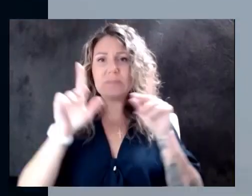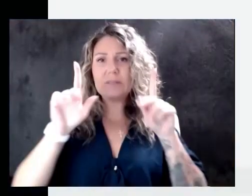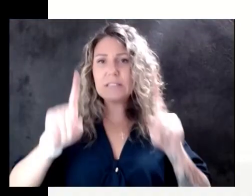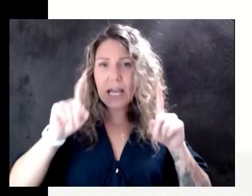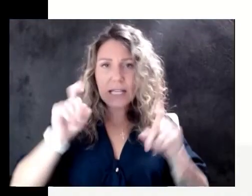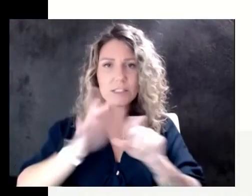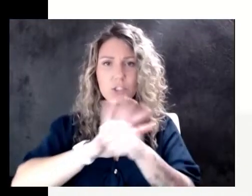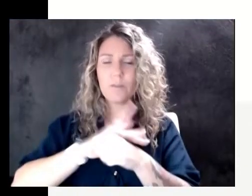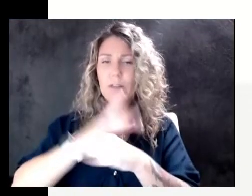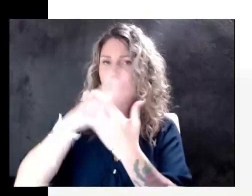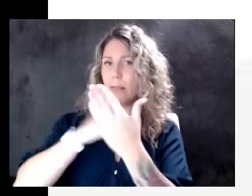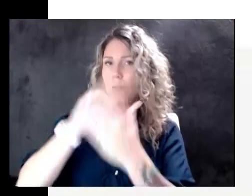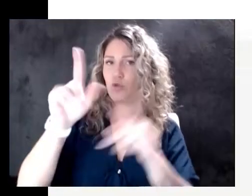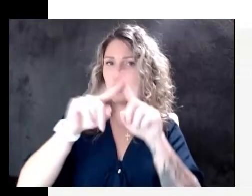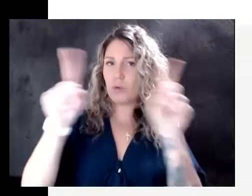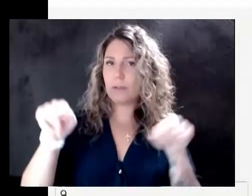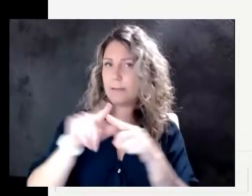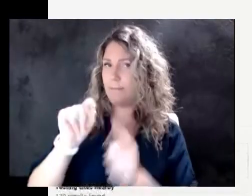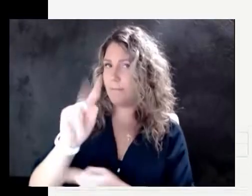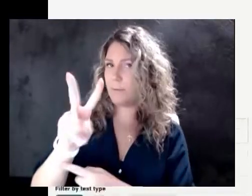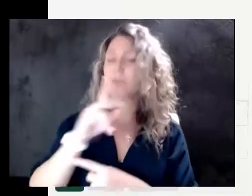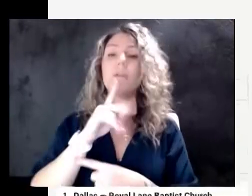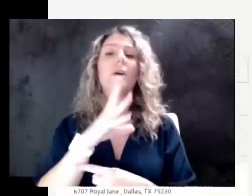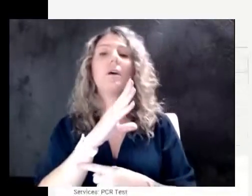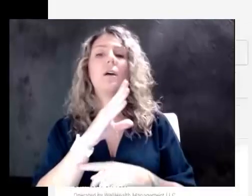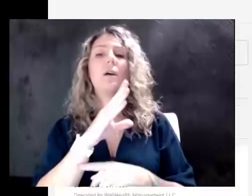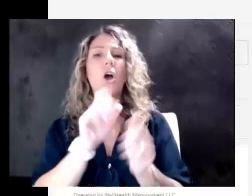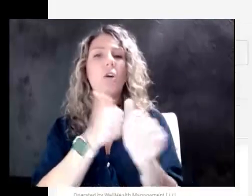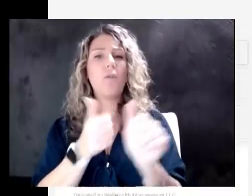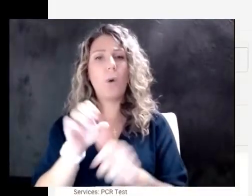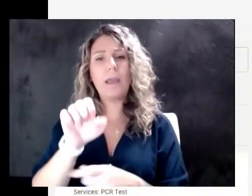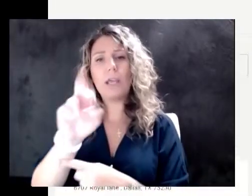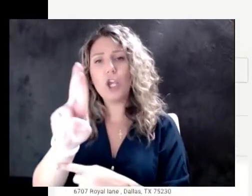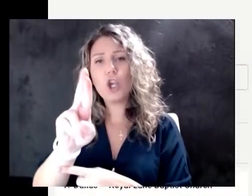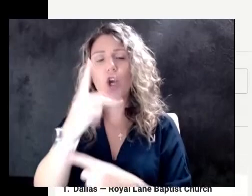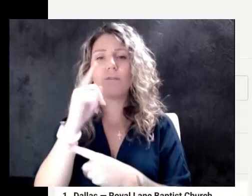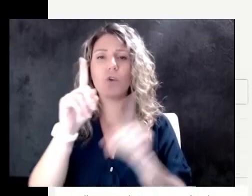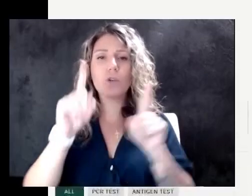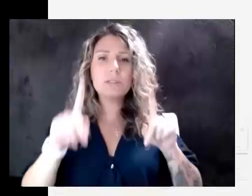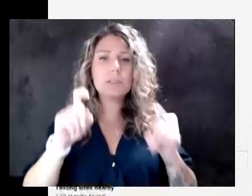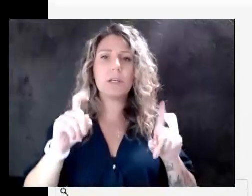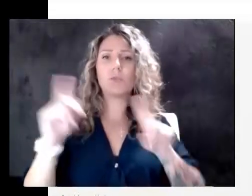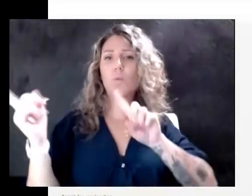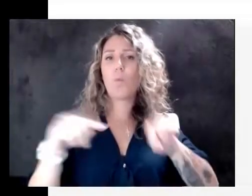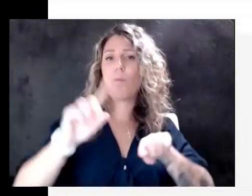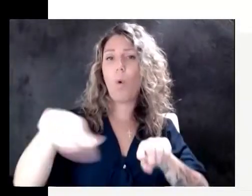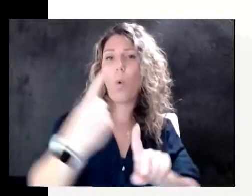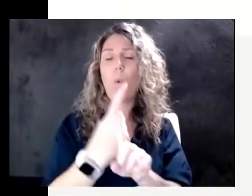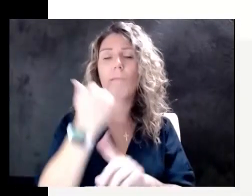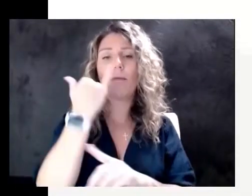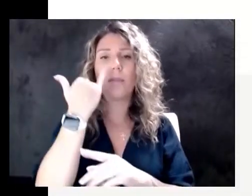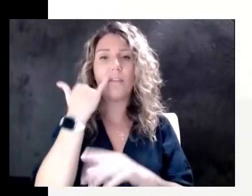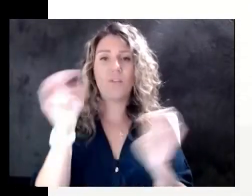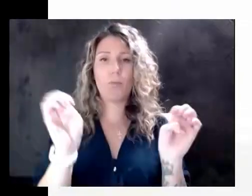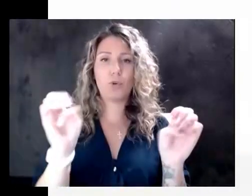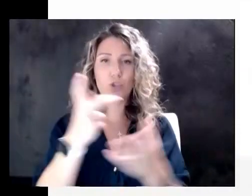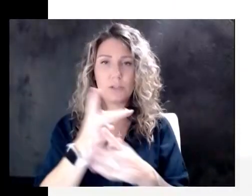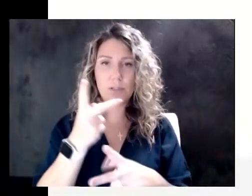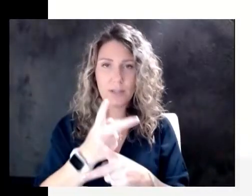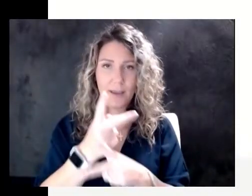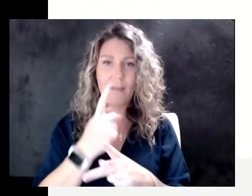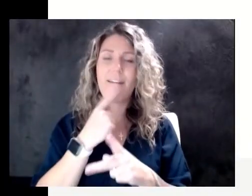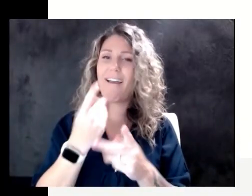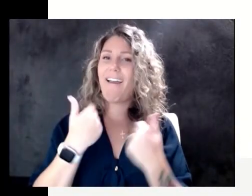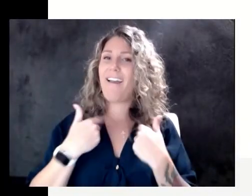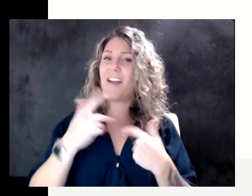do that. Try to avoid the ER for testing. Come if you need emergency care. Okay, so I do have some questions coming in,